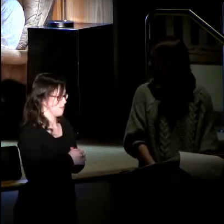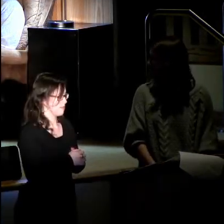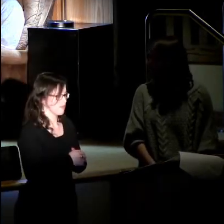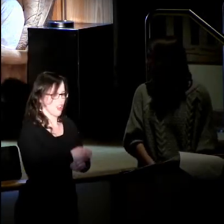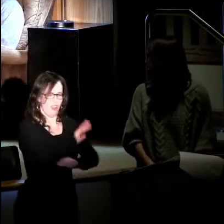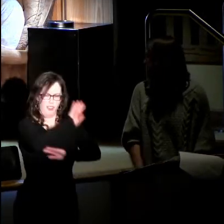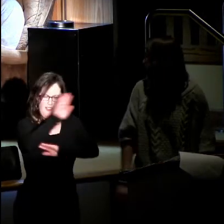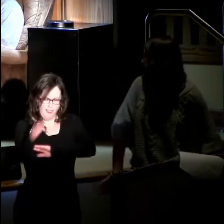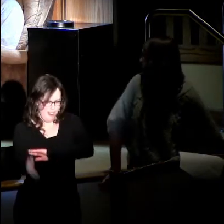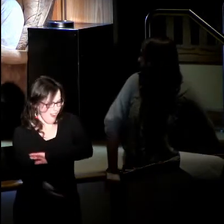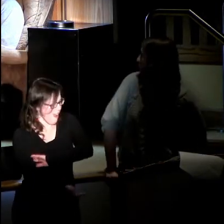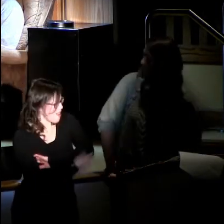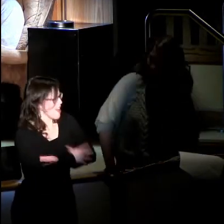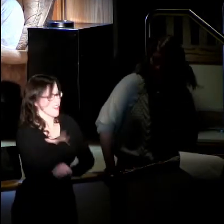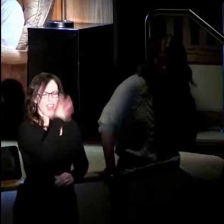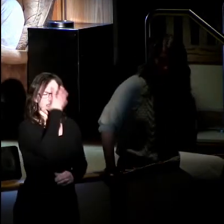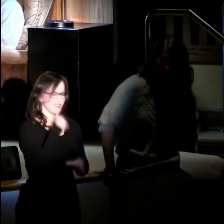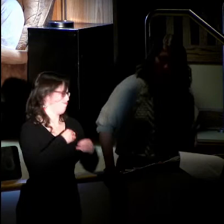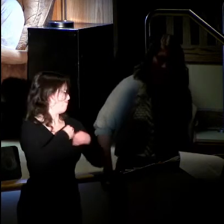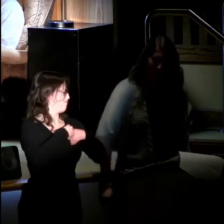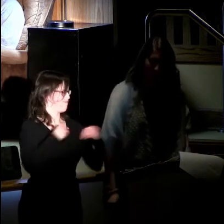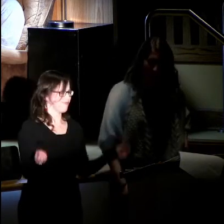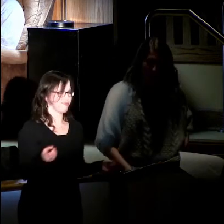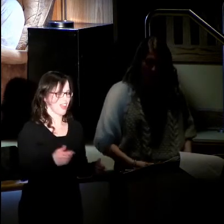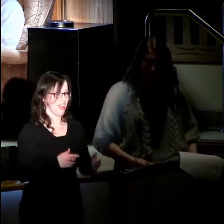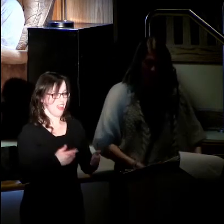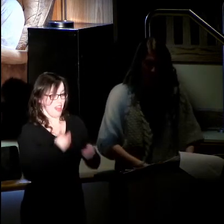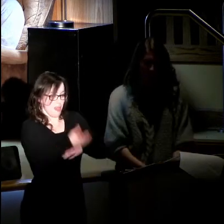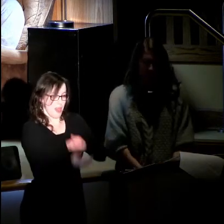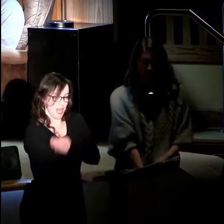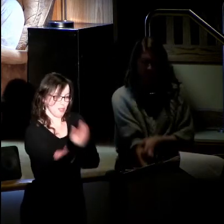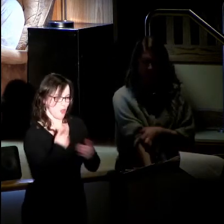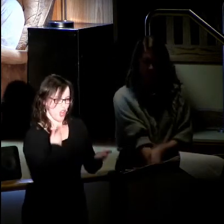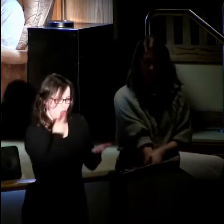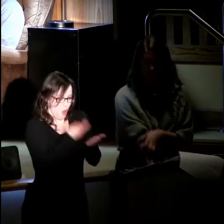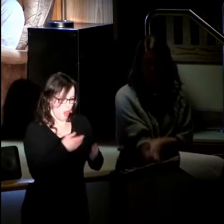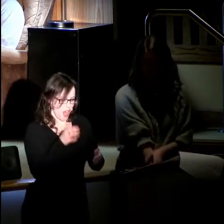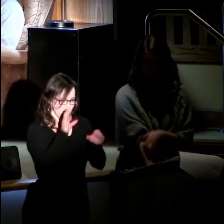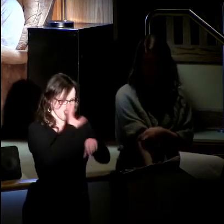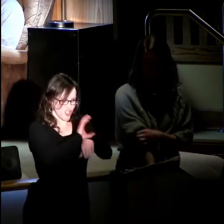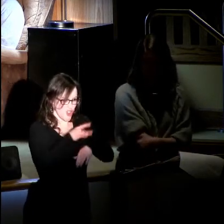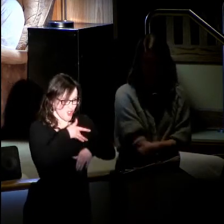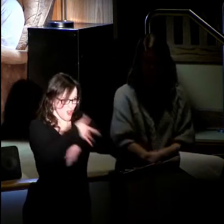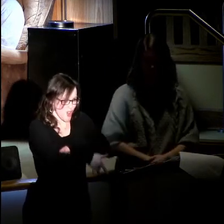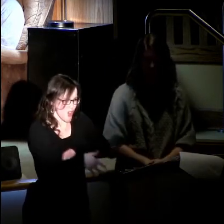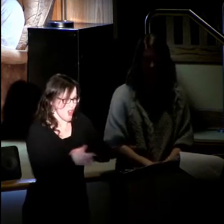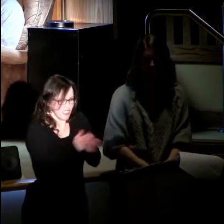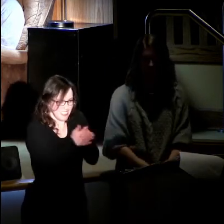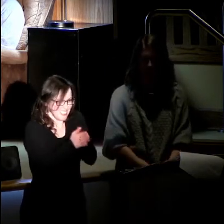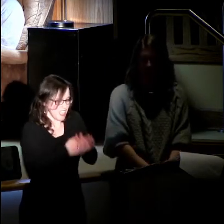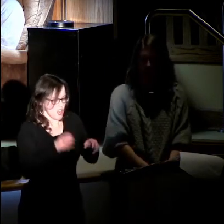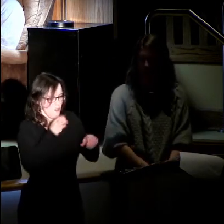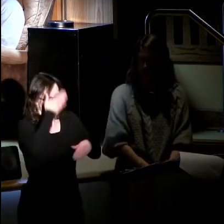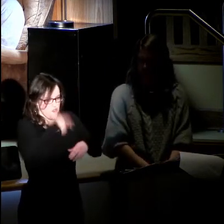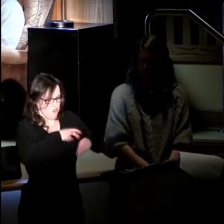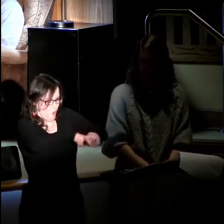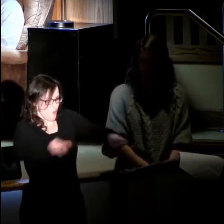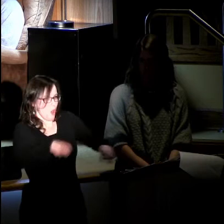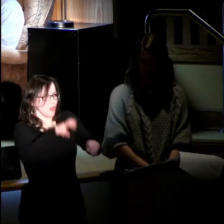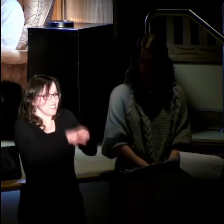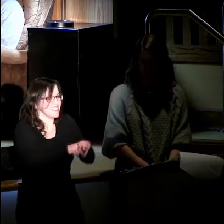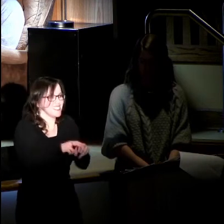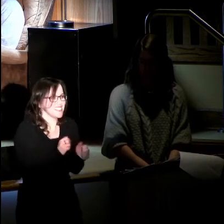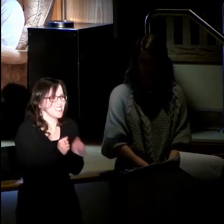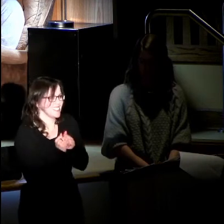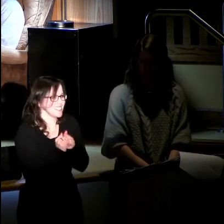I didn't sleep a wink that night. We got to church early Christmas morning and sat right down front so we could be the first ones to give. Some of the other kids